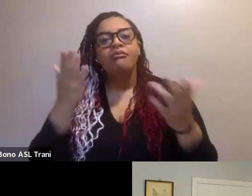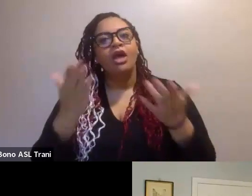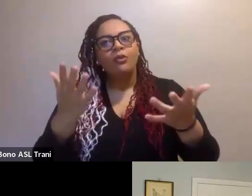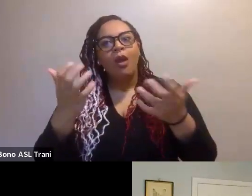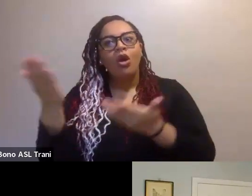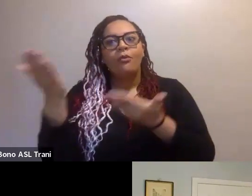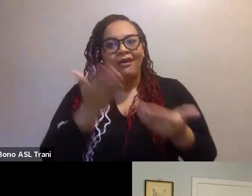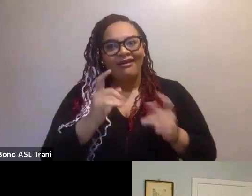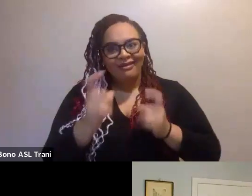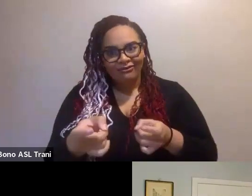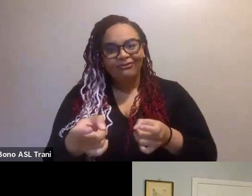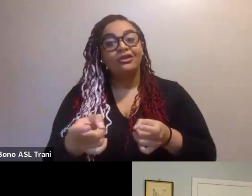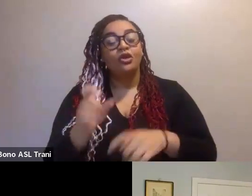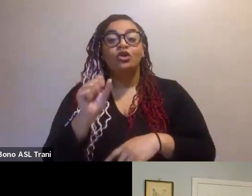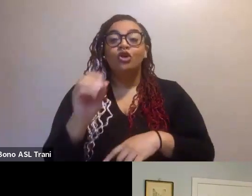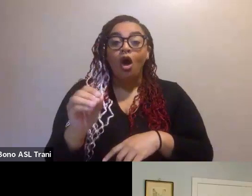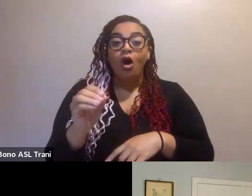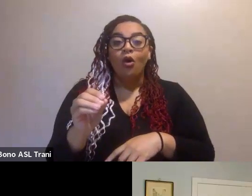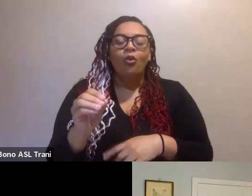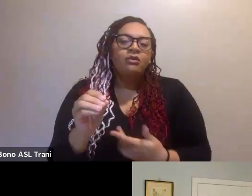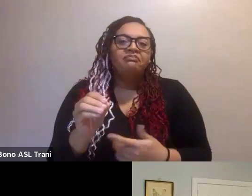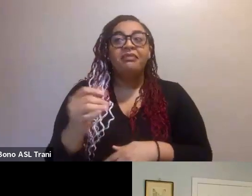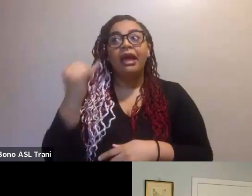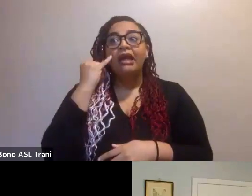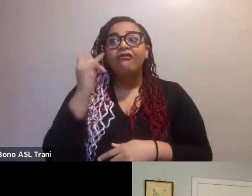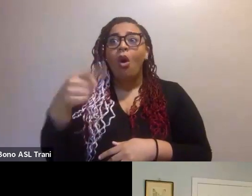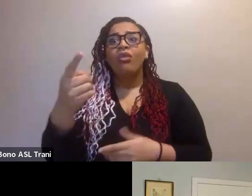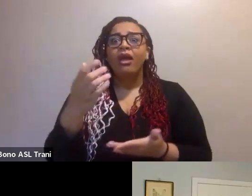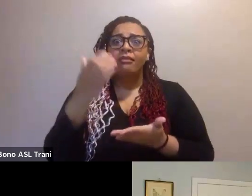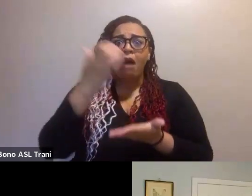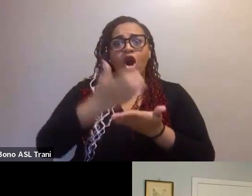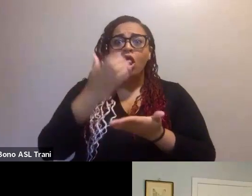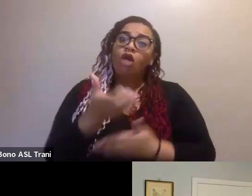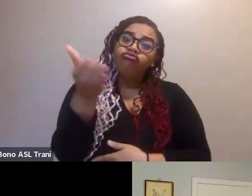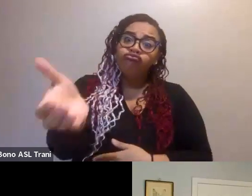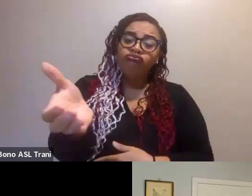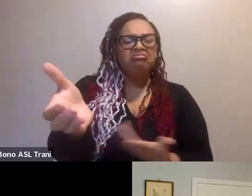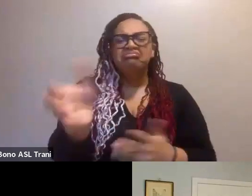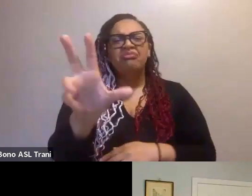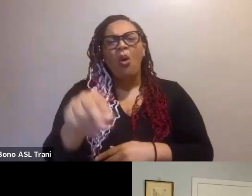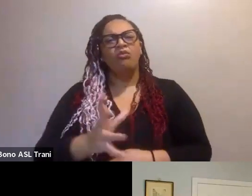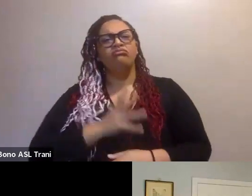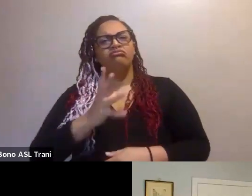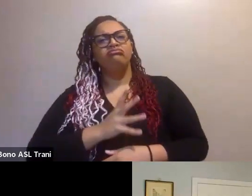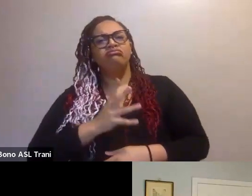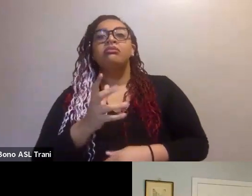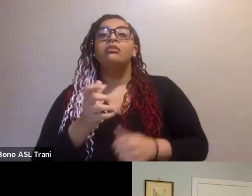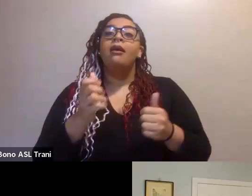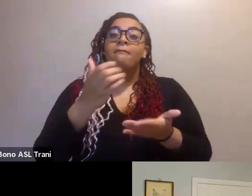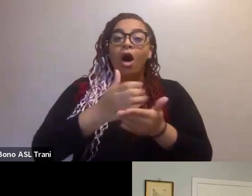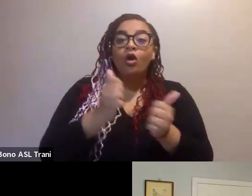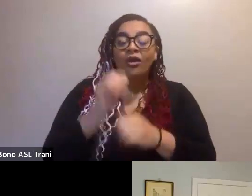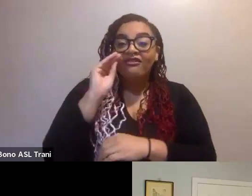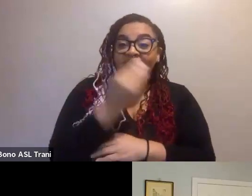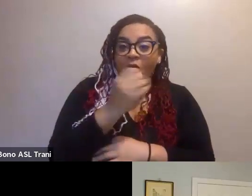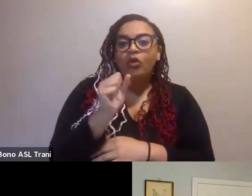gift. So instead of just handing them a bottle like this, we could spruce it up by doing a bottle with some flowers. So I'm kind of going